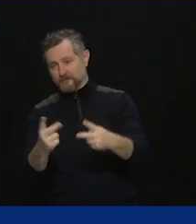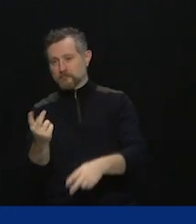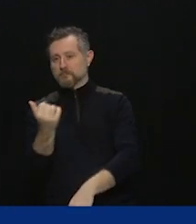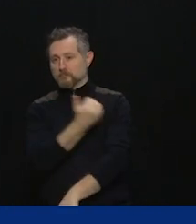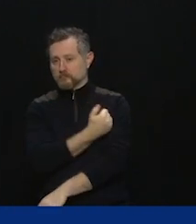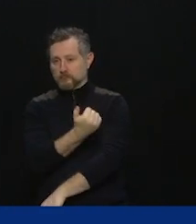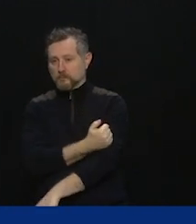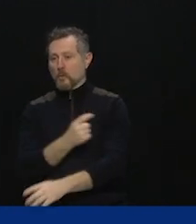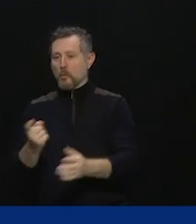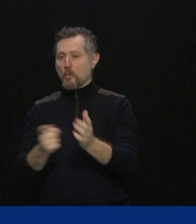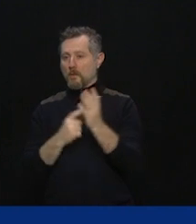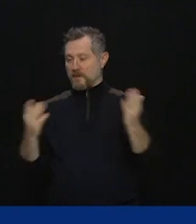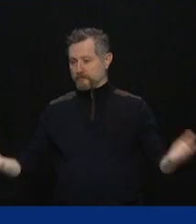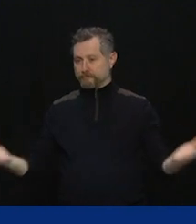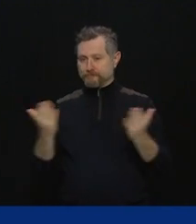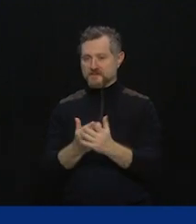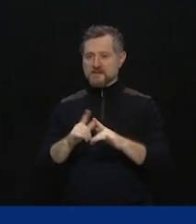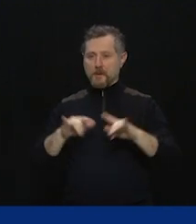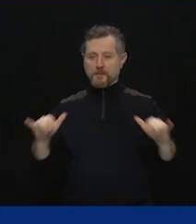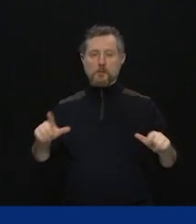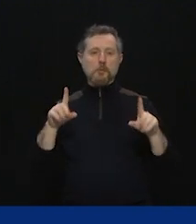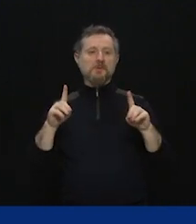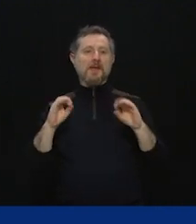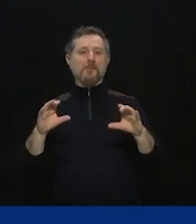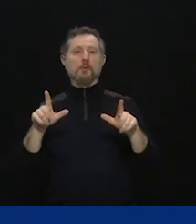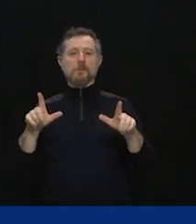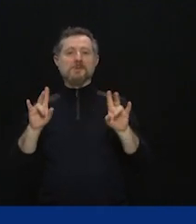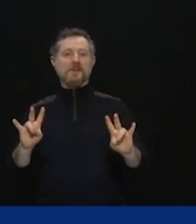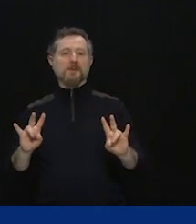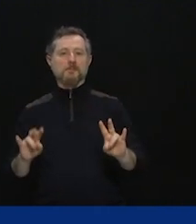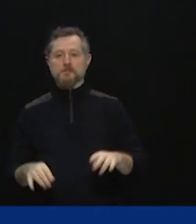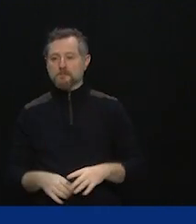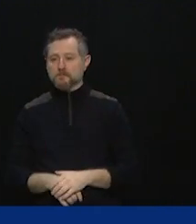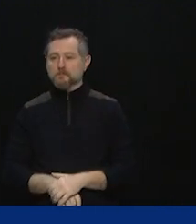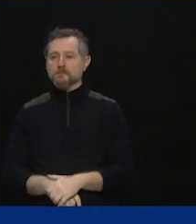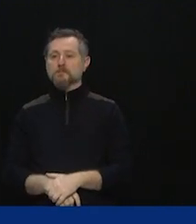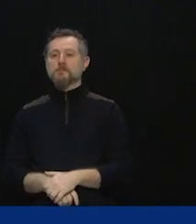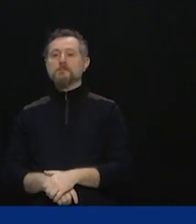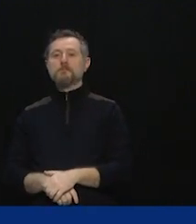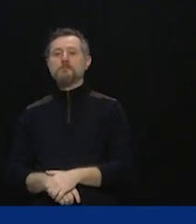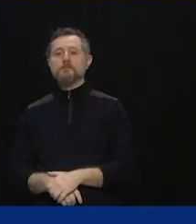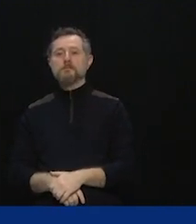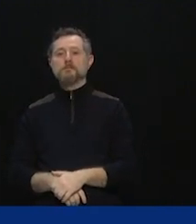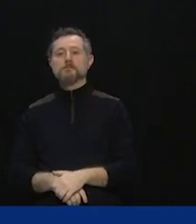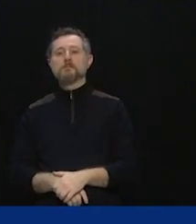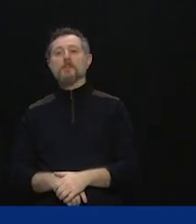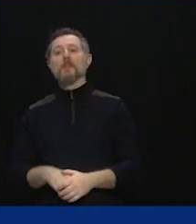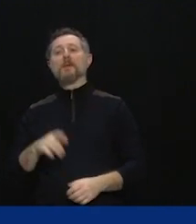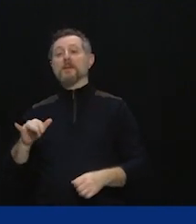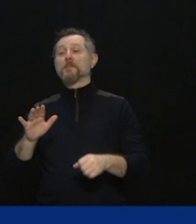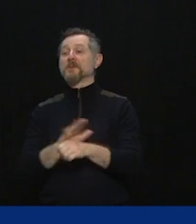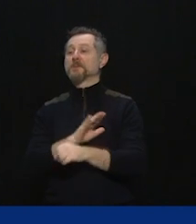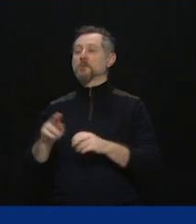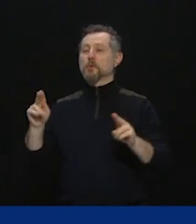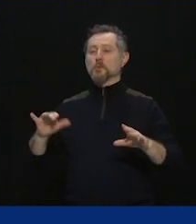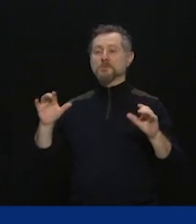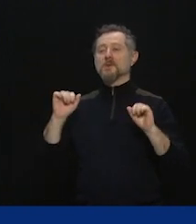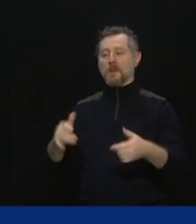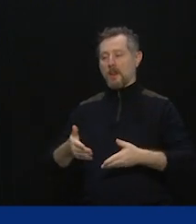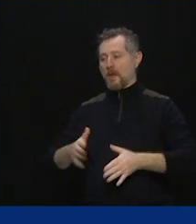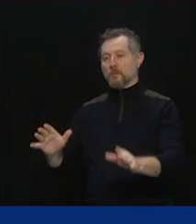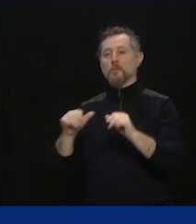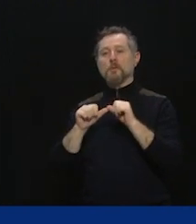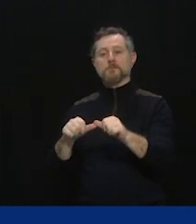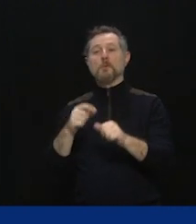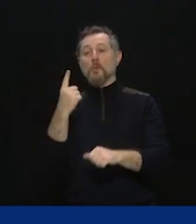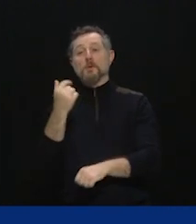align together on December 22nd. Until then, businesses in New York City can continue to allow 1 dose,